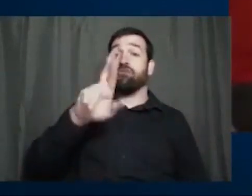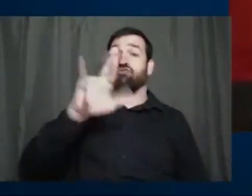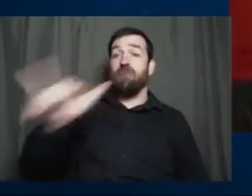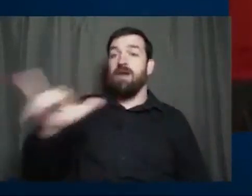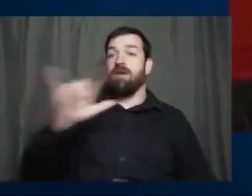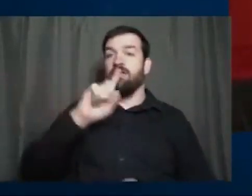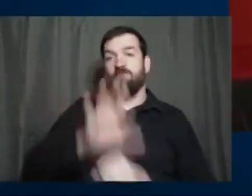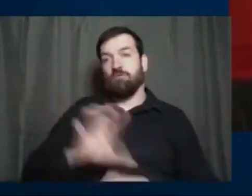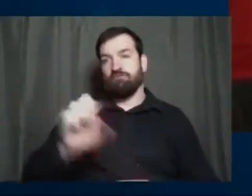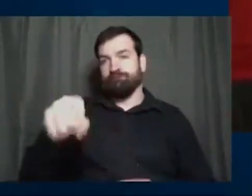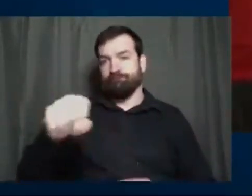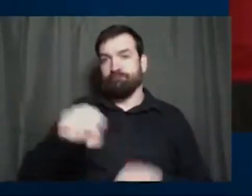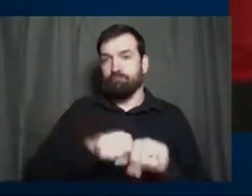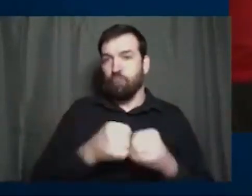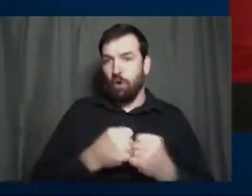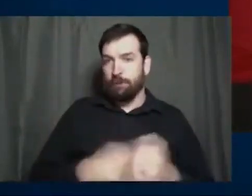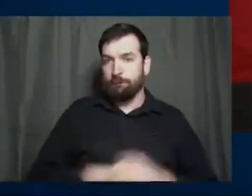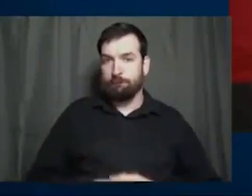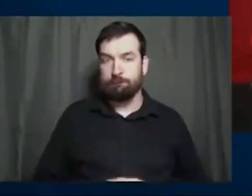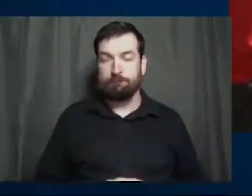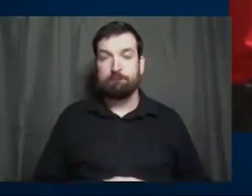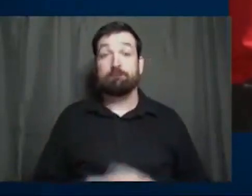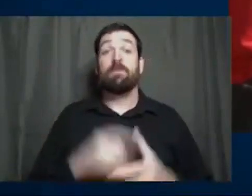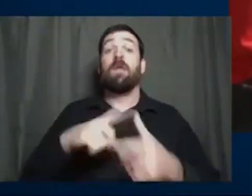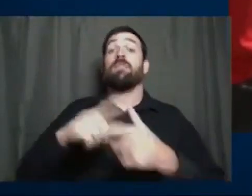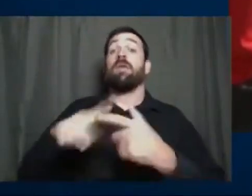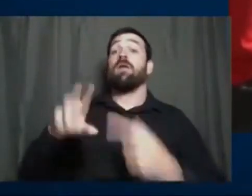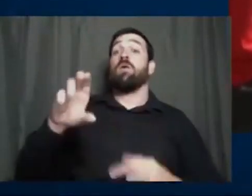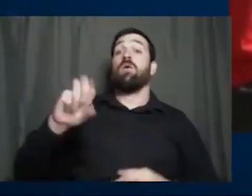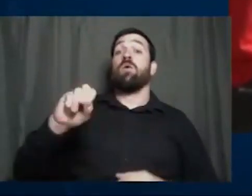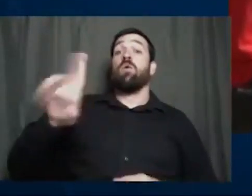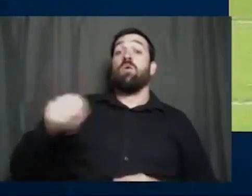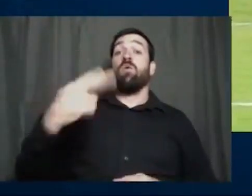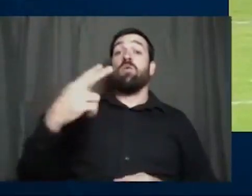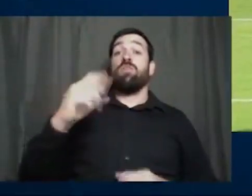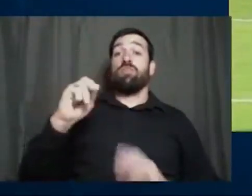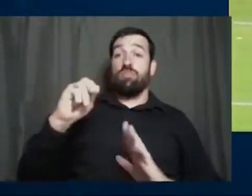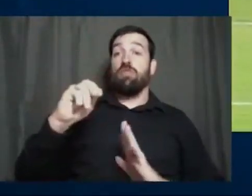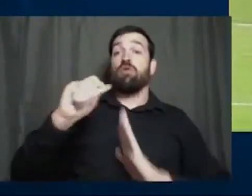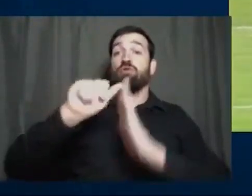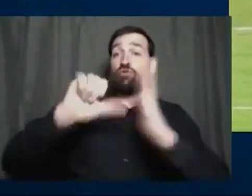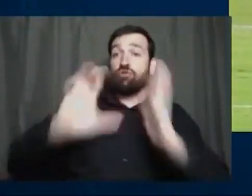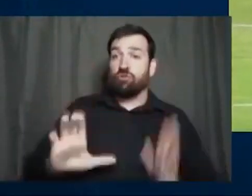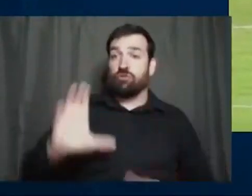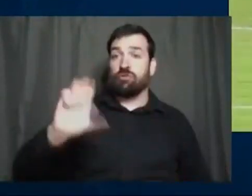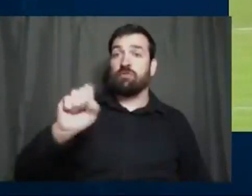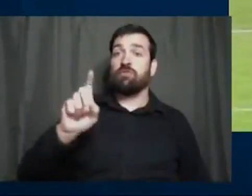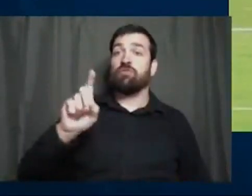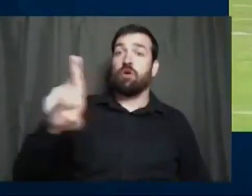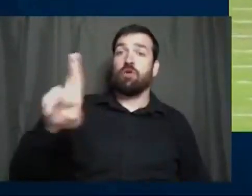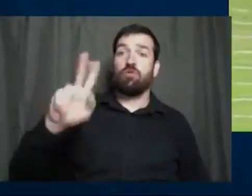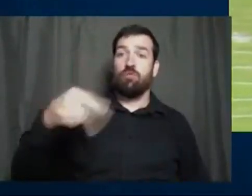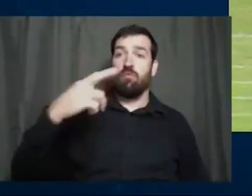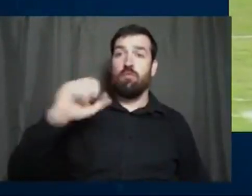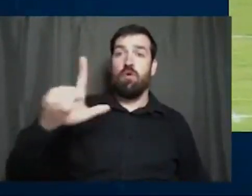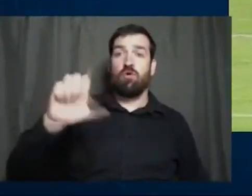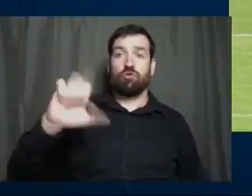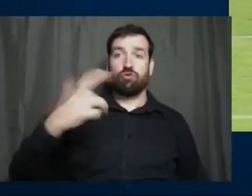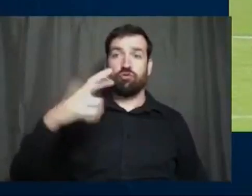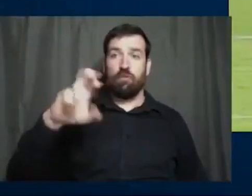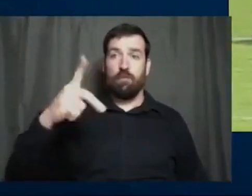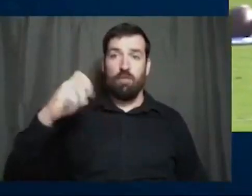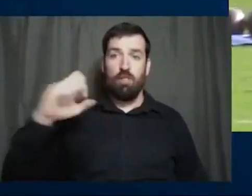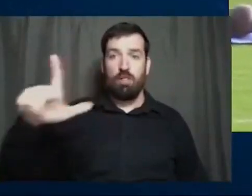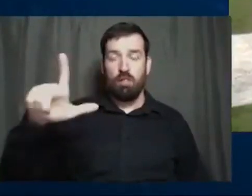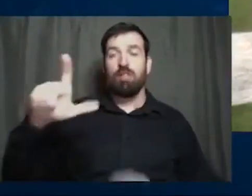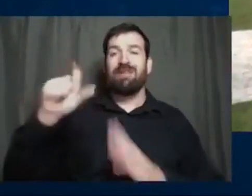Soon after, he was in the hands of orthopedic surgeon Dr. Paul Schroeppel, sports medicine expert and head orthopedic surgeon for the Kansas